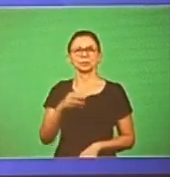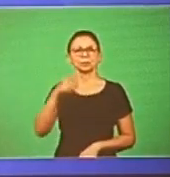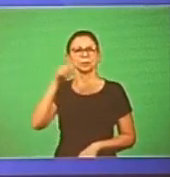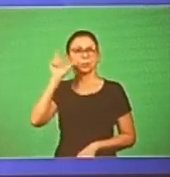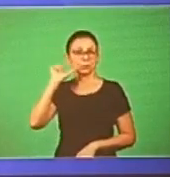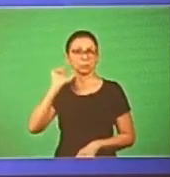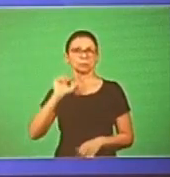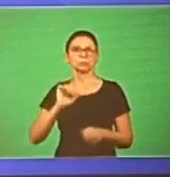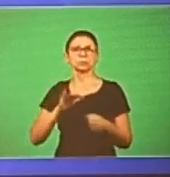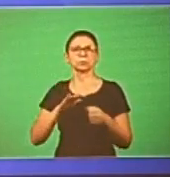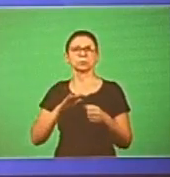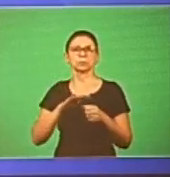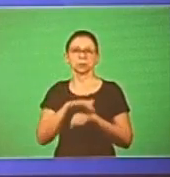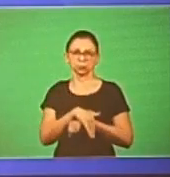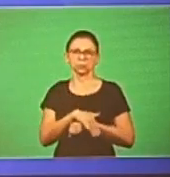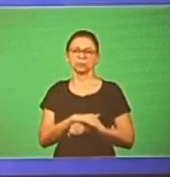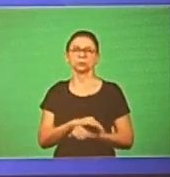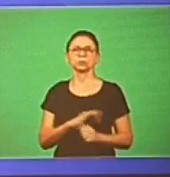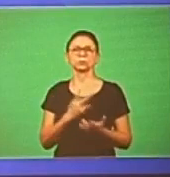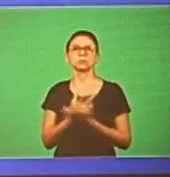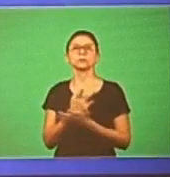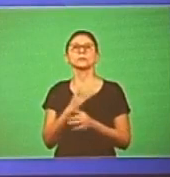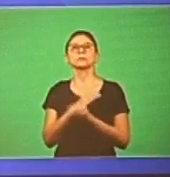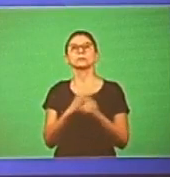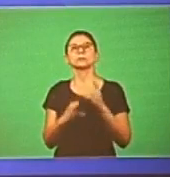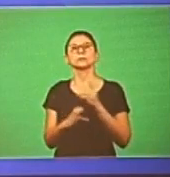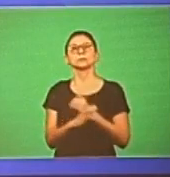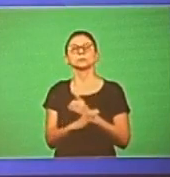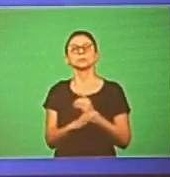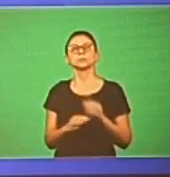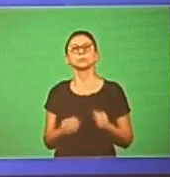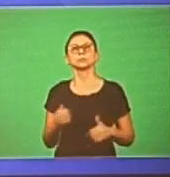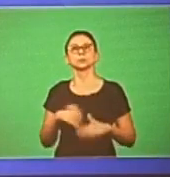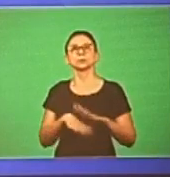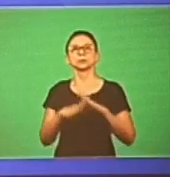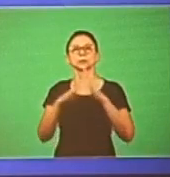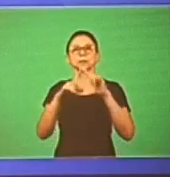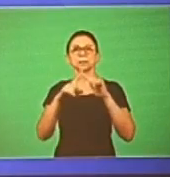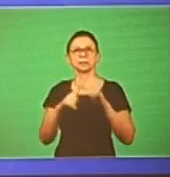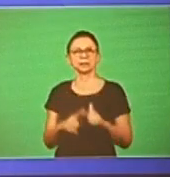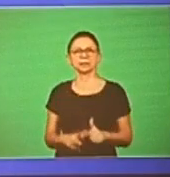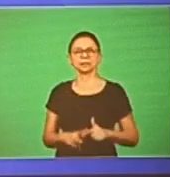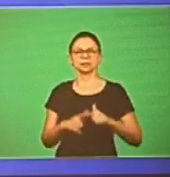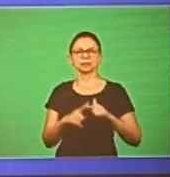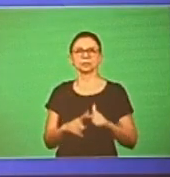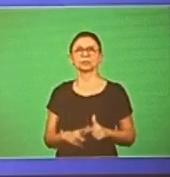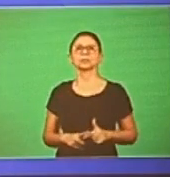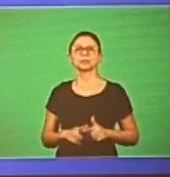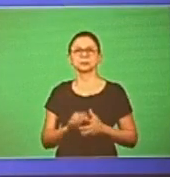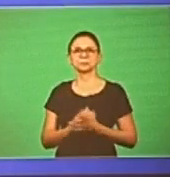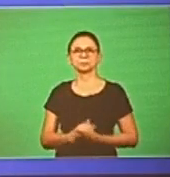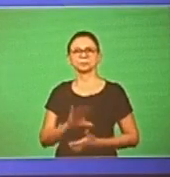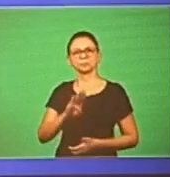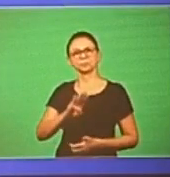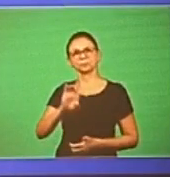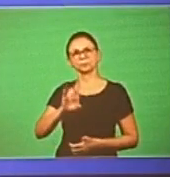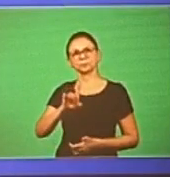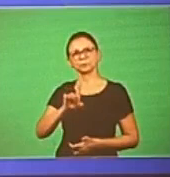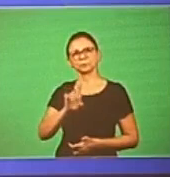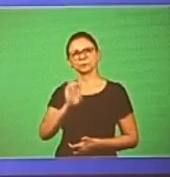where yesterday night a service was done in a church in the city of Belém, in the state of